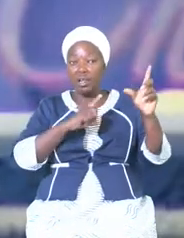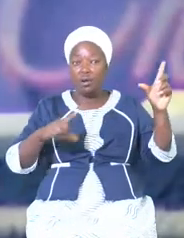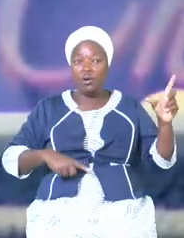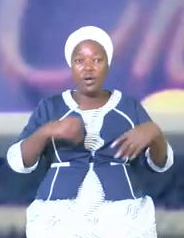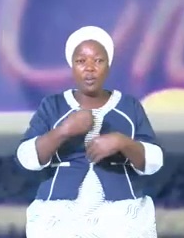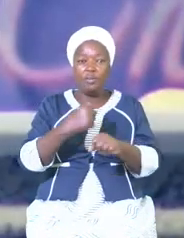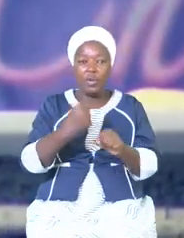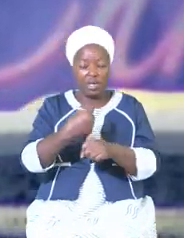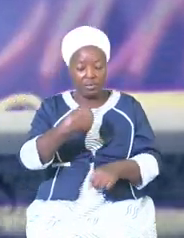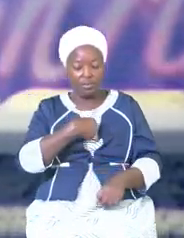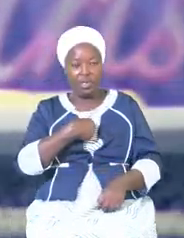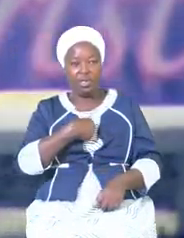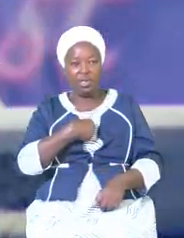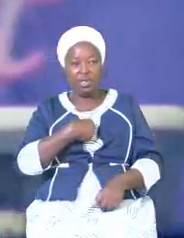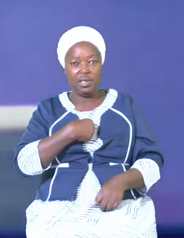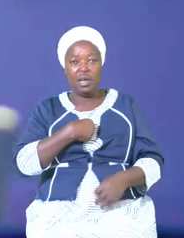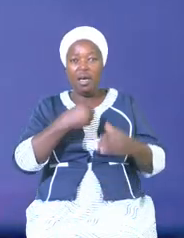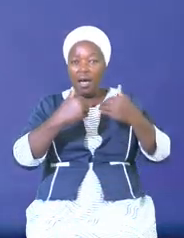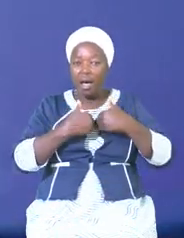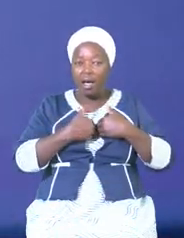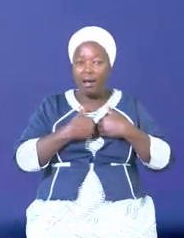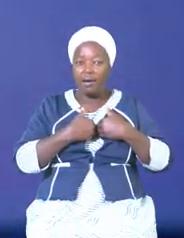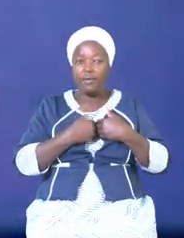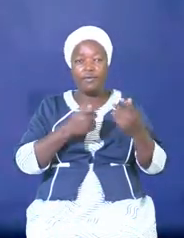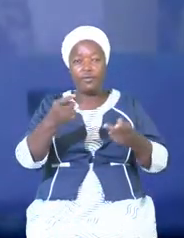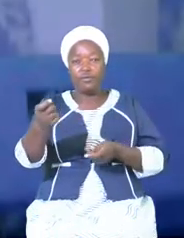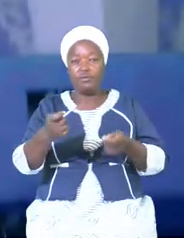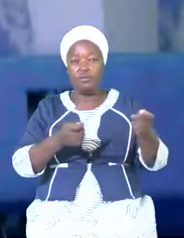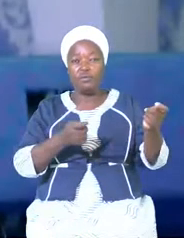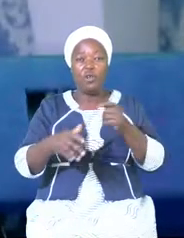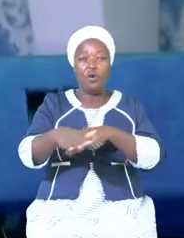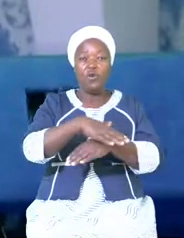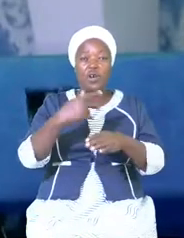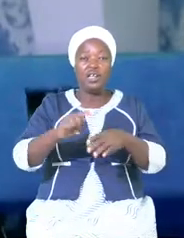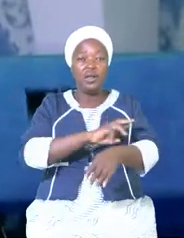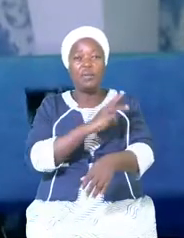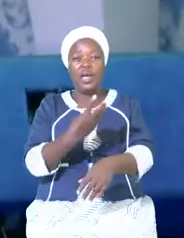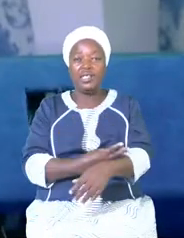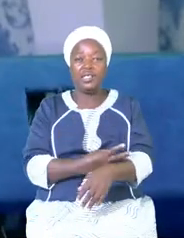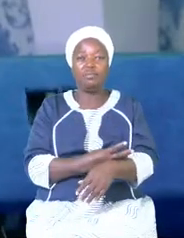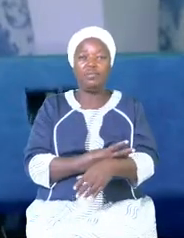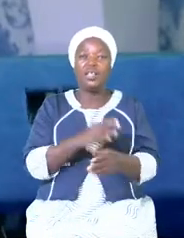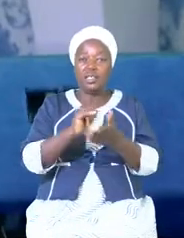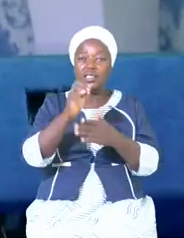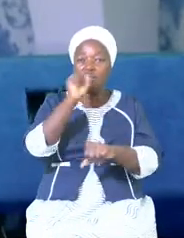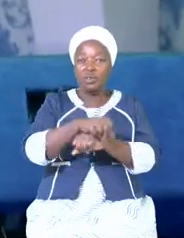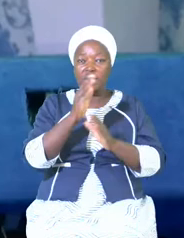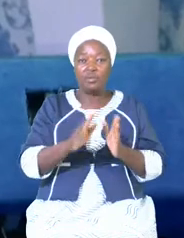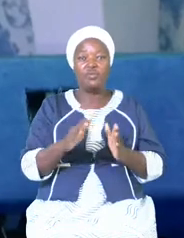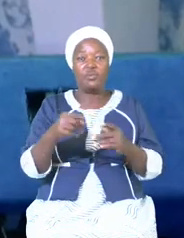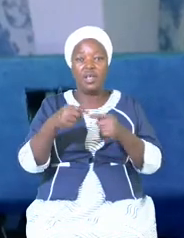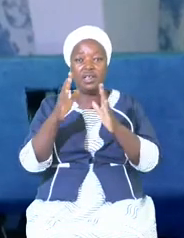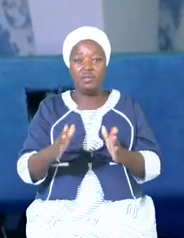me have dominion over the mighty, that unconquerable enemy, and